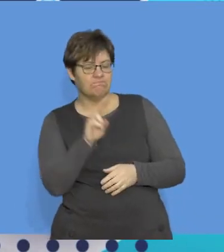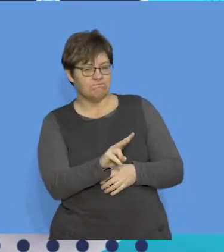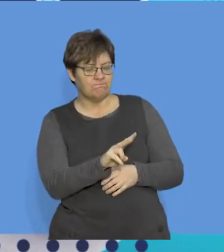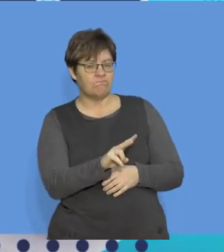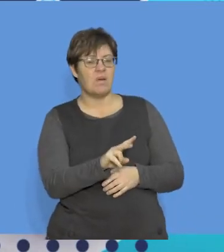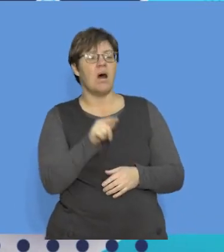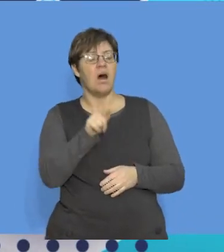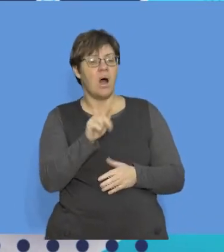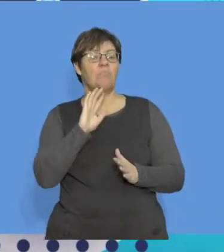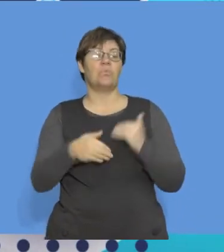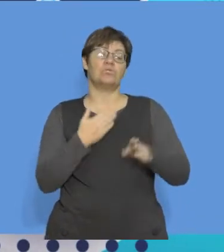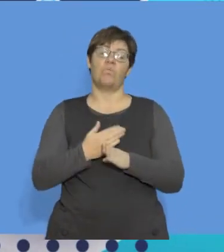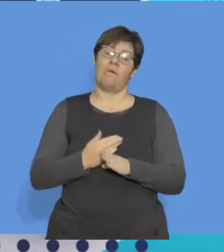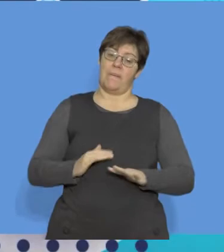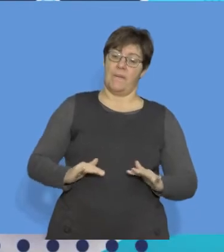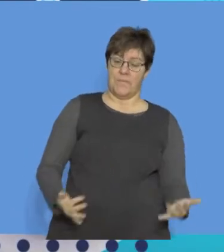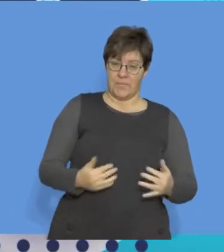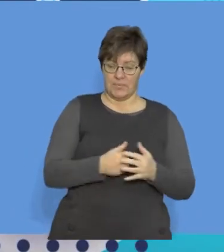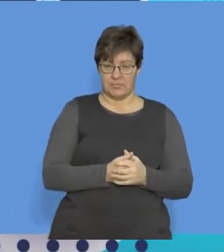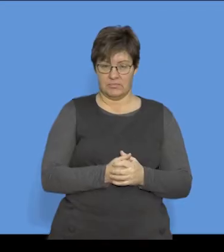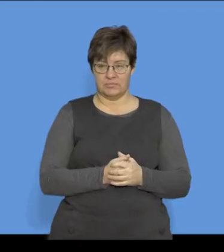how does this process work.